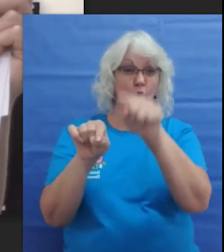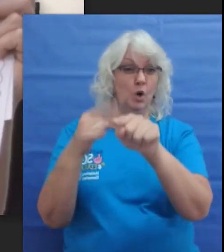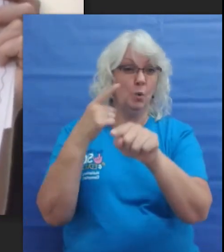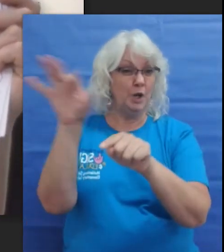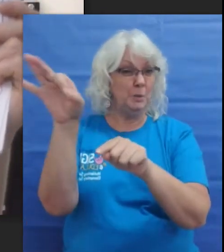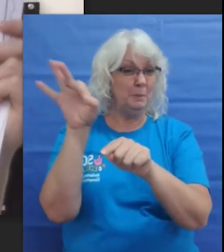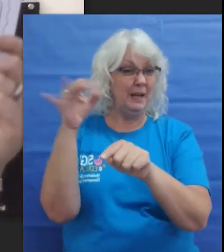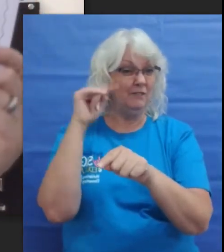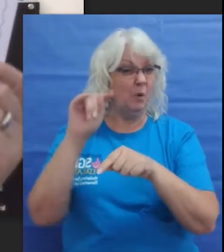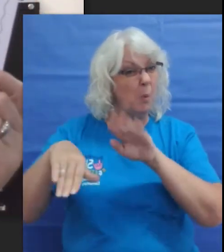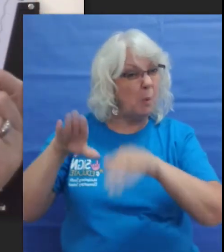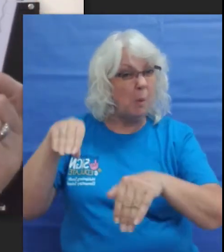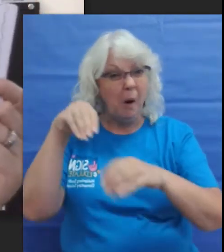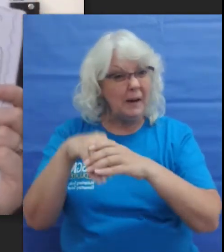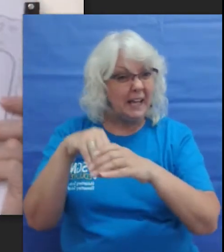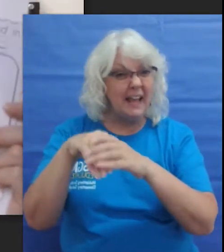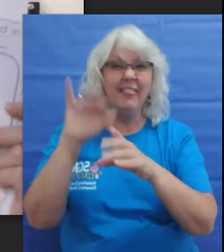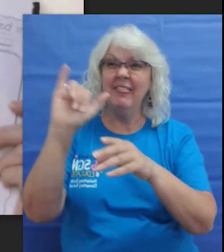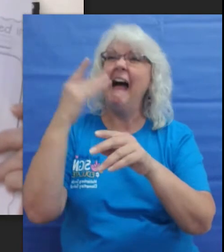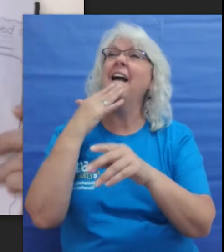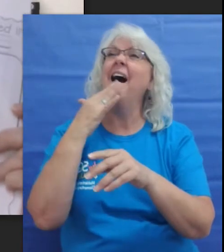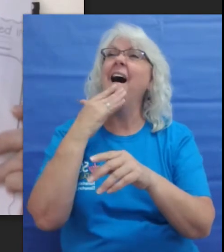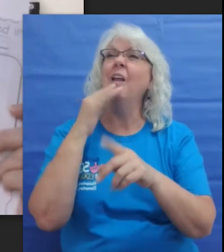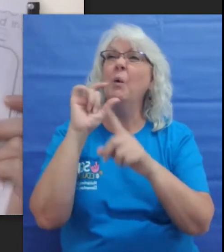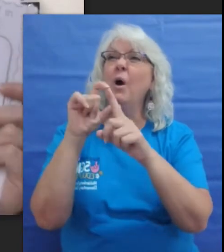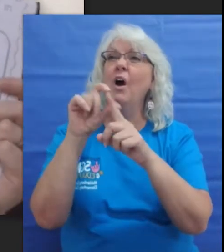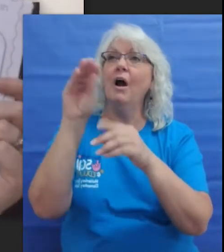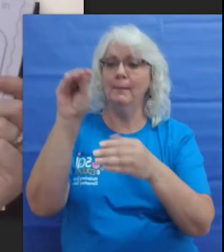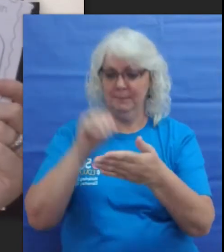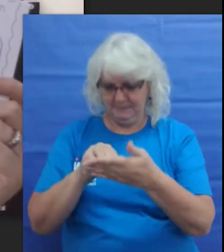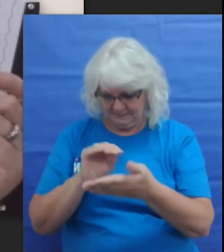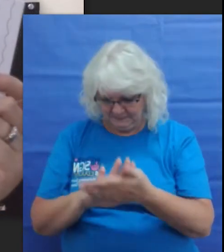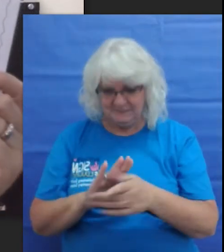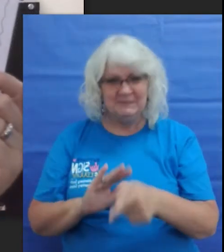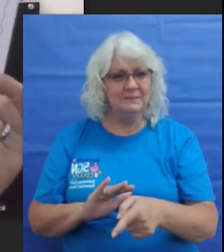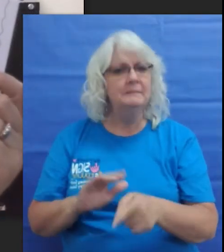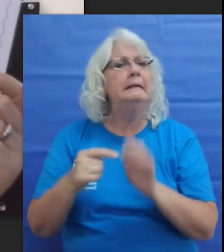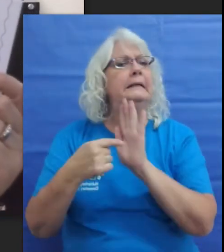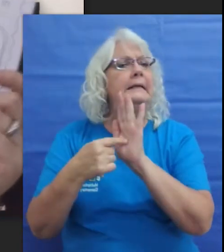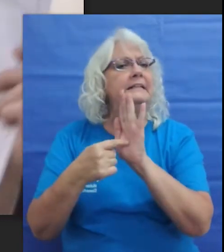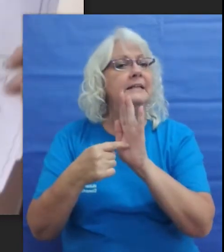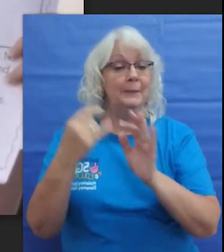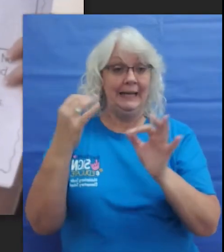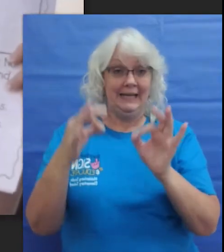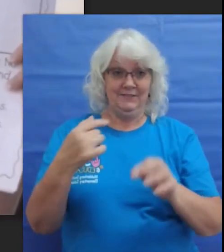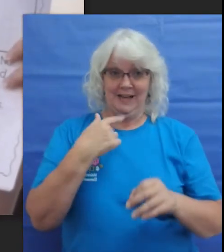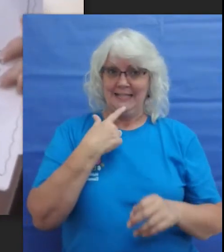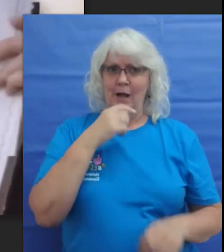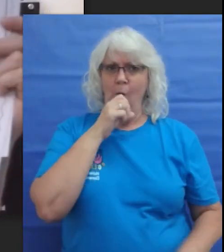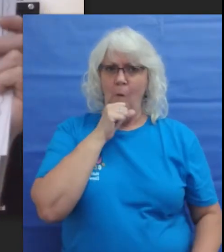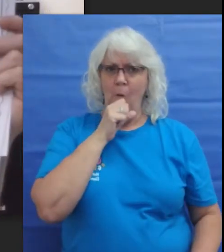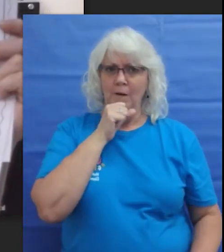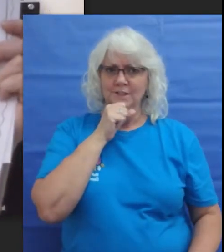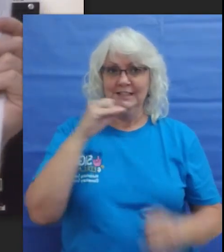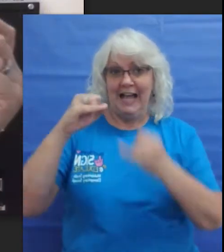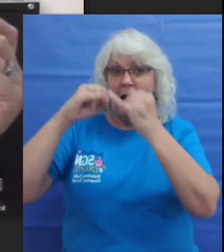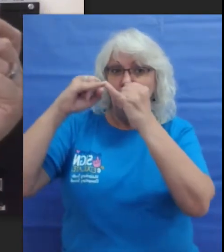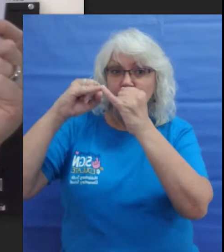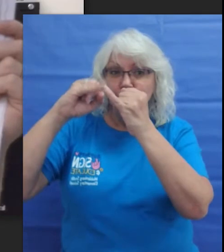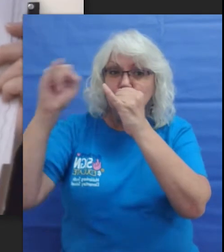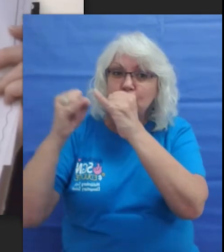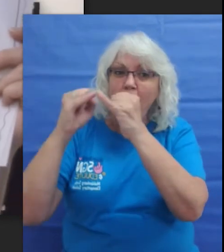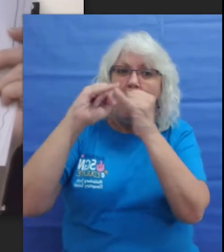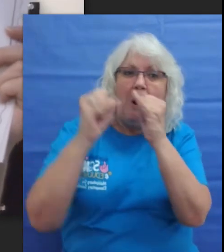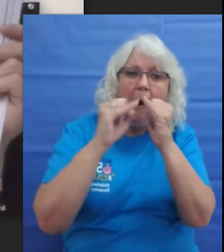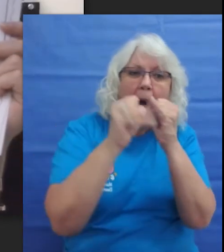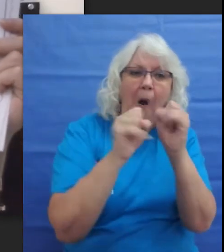in the blanks. So, for example, if I had him step in oranges, I would draw a bunch of oranges. And then I would write in the blank